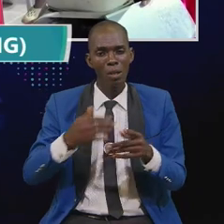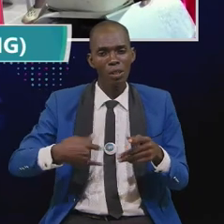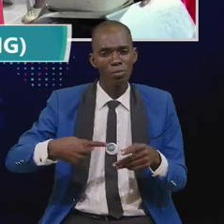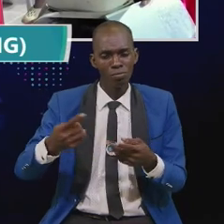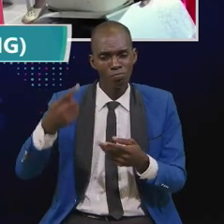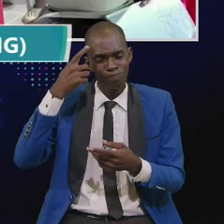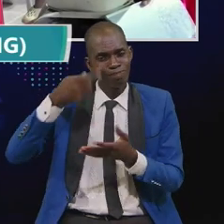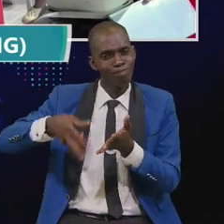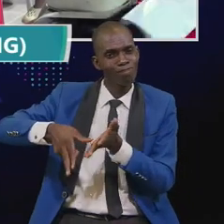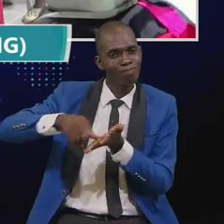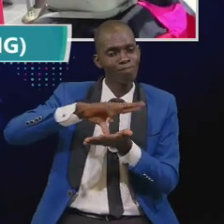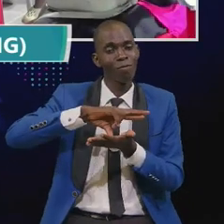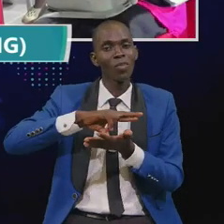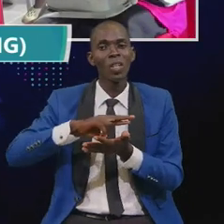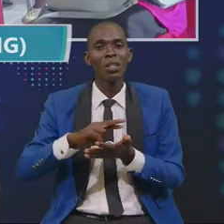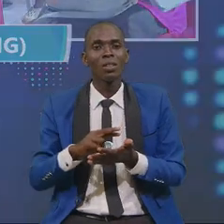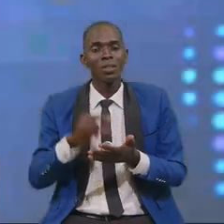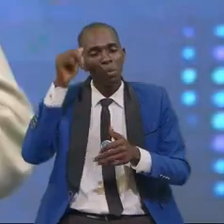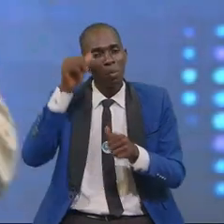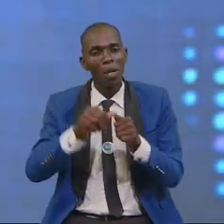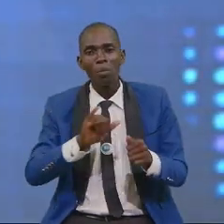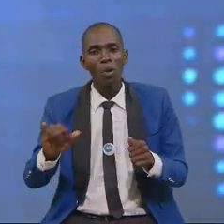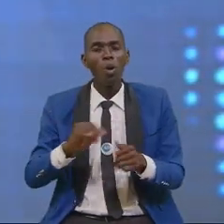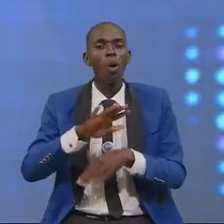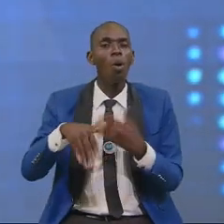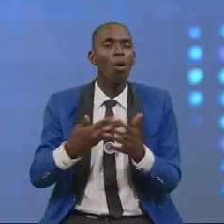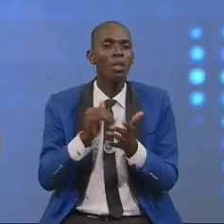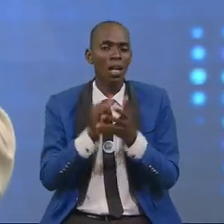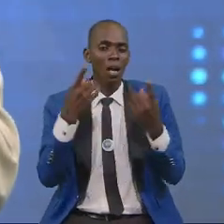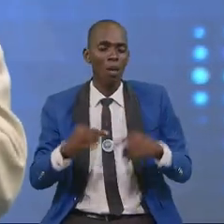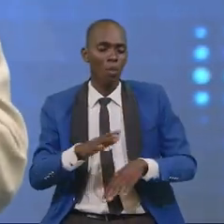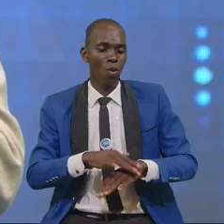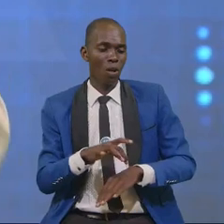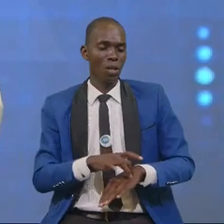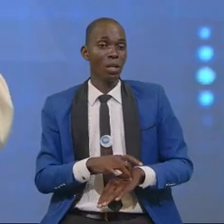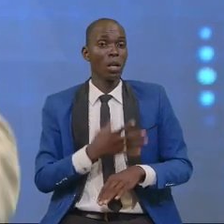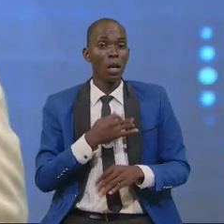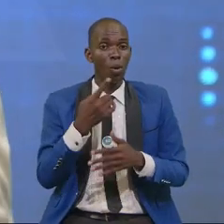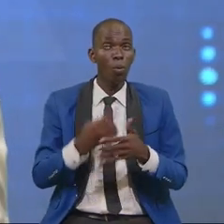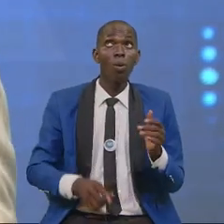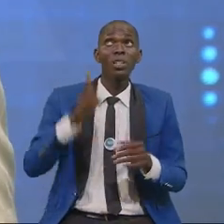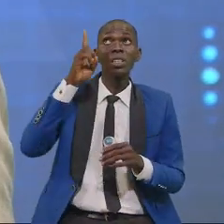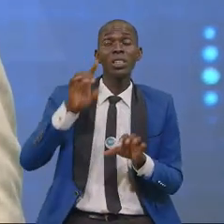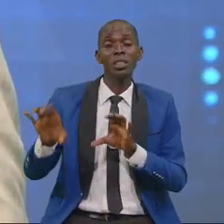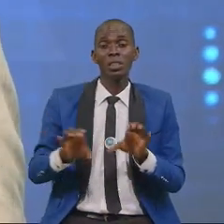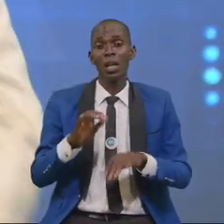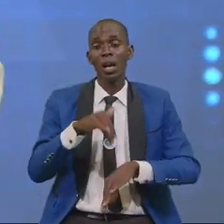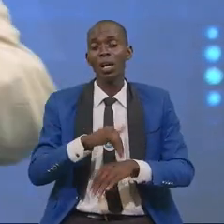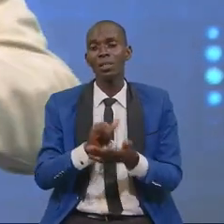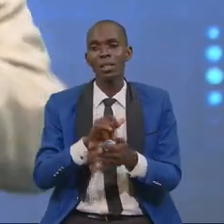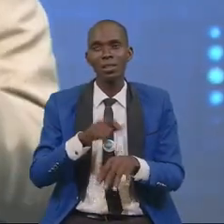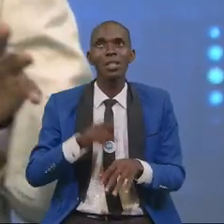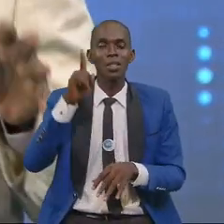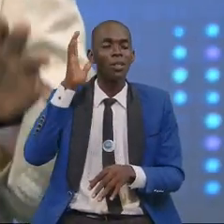recalling what had happened when he was on earth. And you know, what he did at that time, he's still going to do